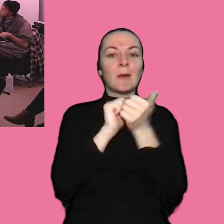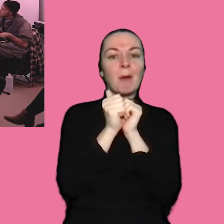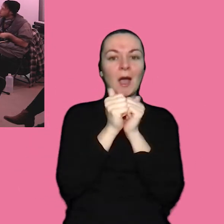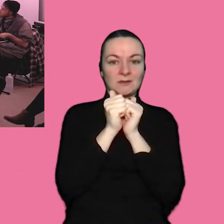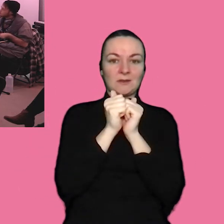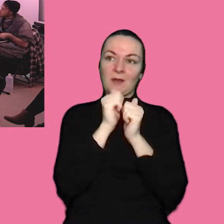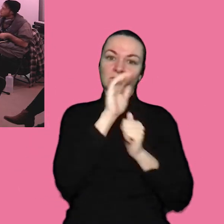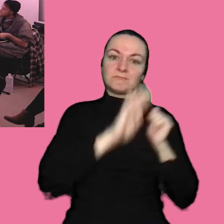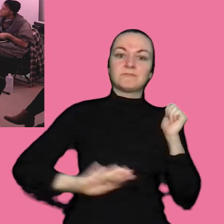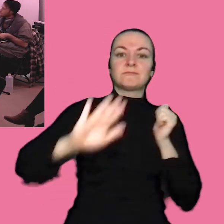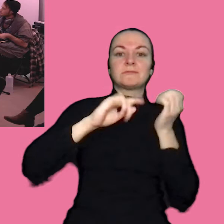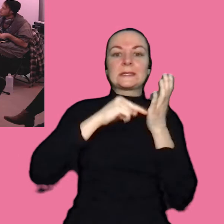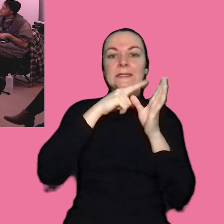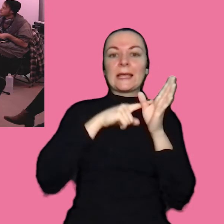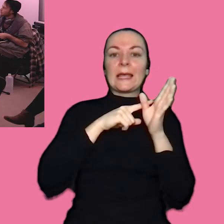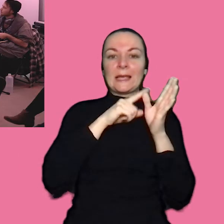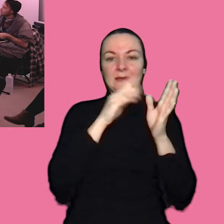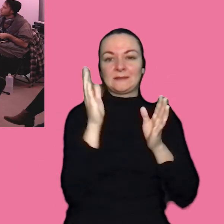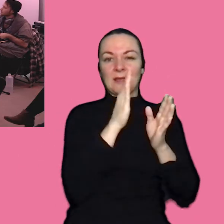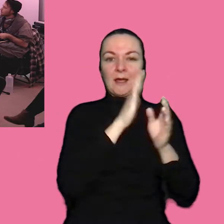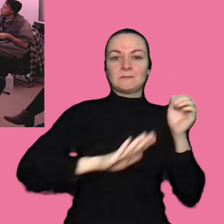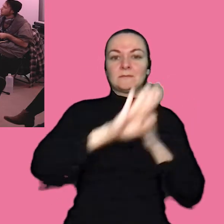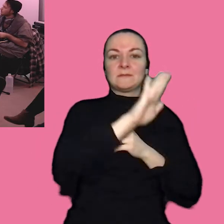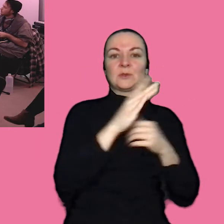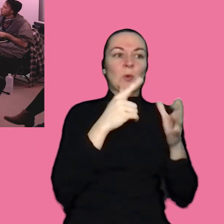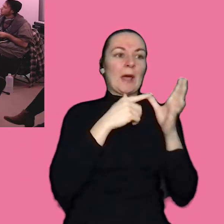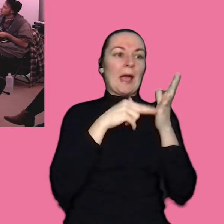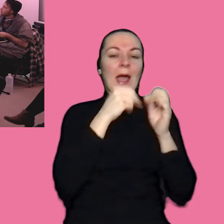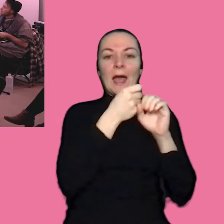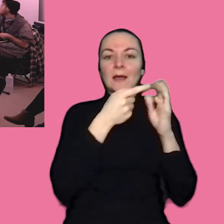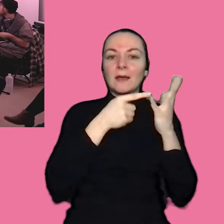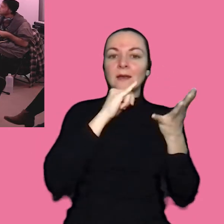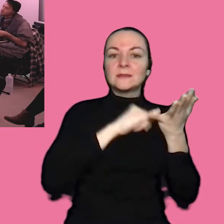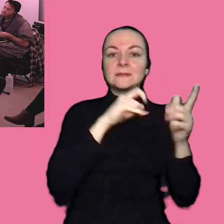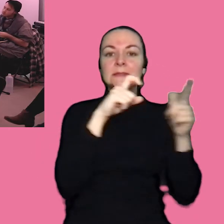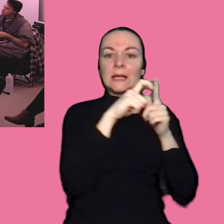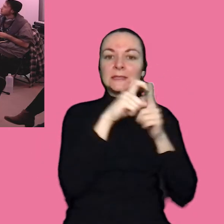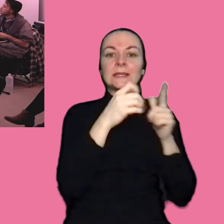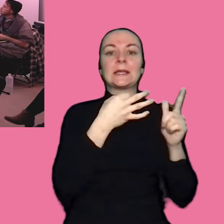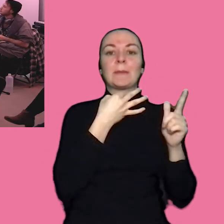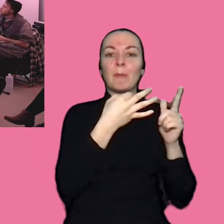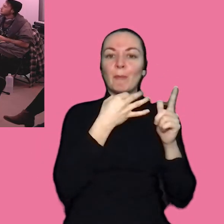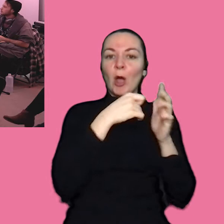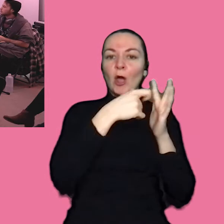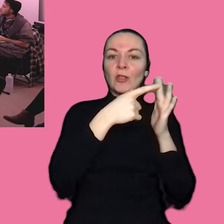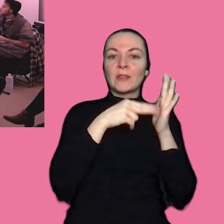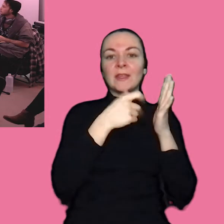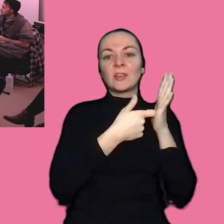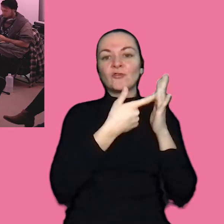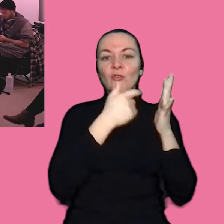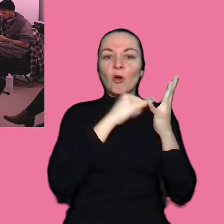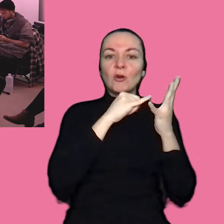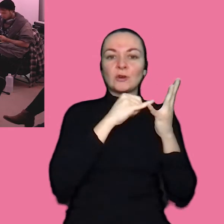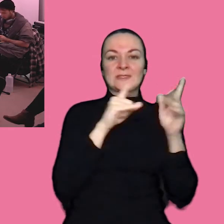community partners around the Tayside region. So Angus, Dundee, Perth